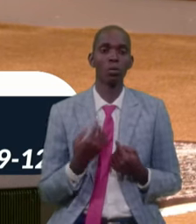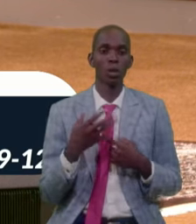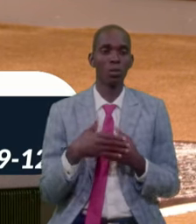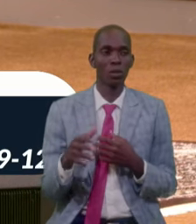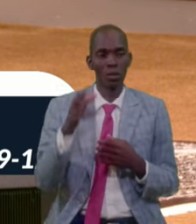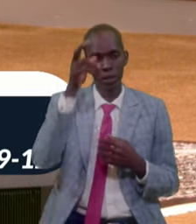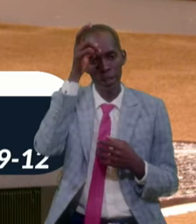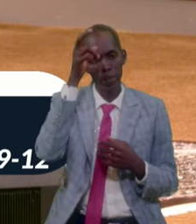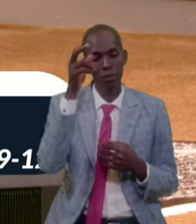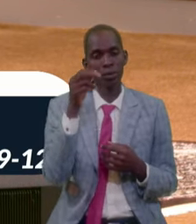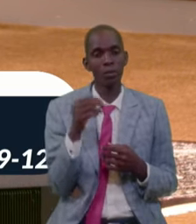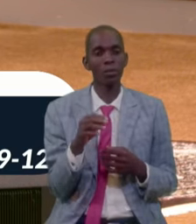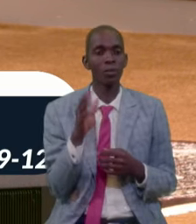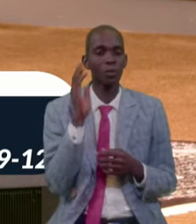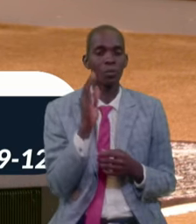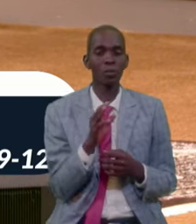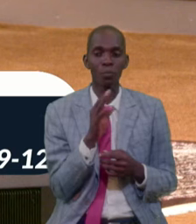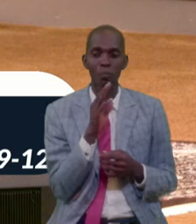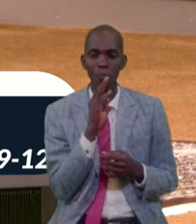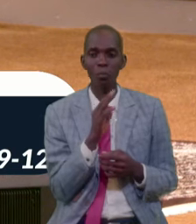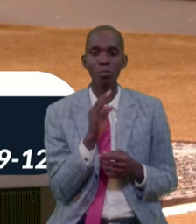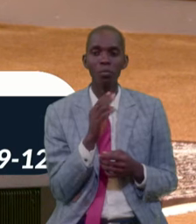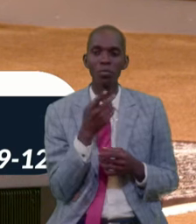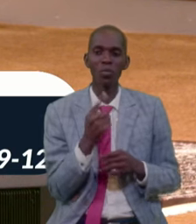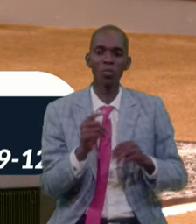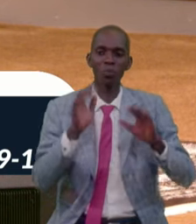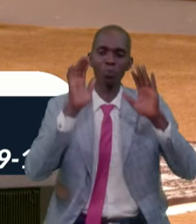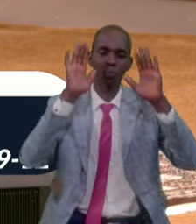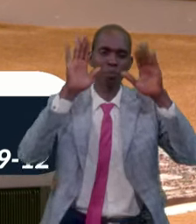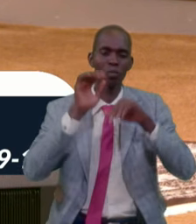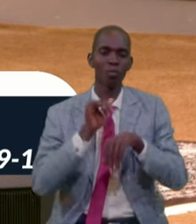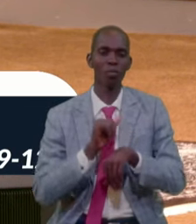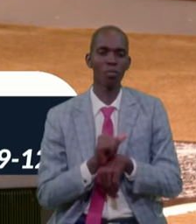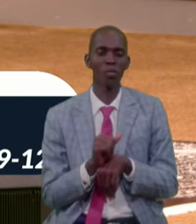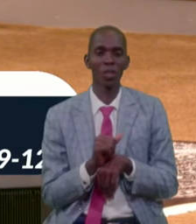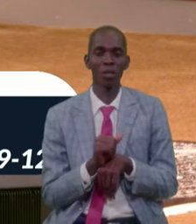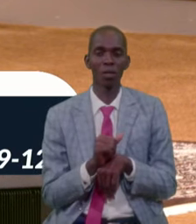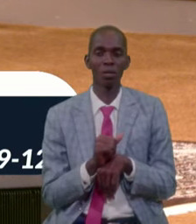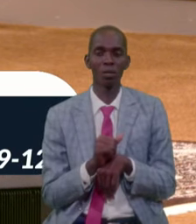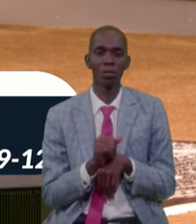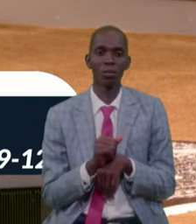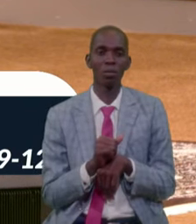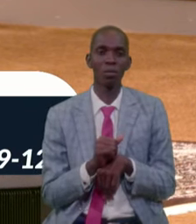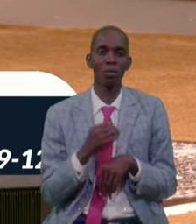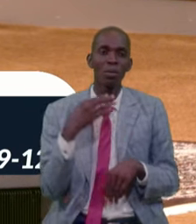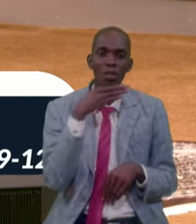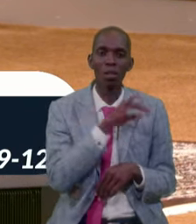that deceive, the wonders that deceive, the miracles that deceive, lying wonders.